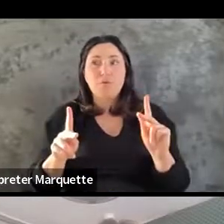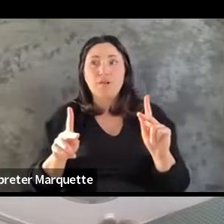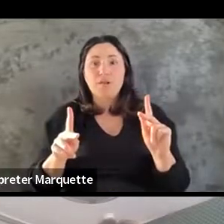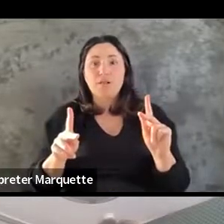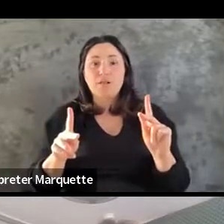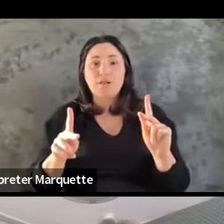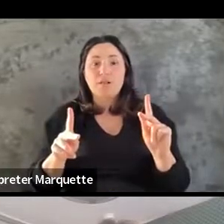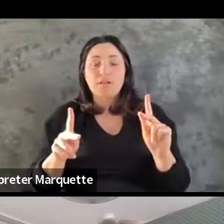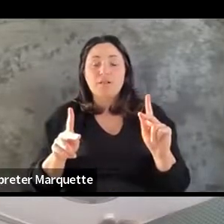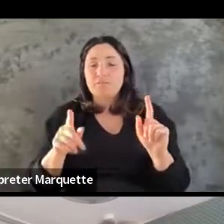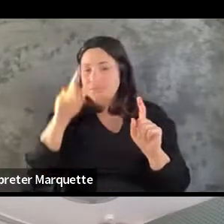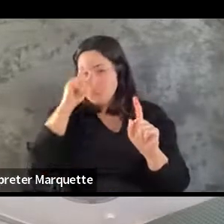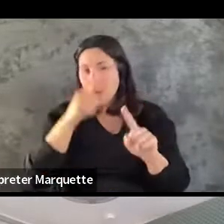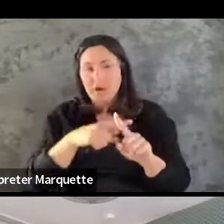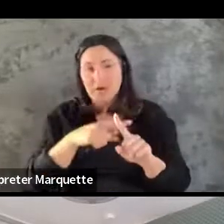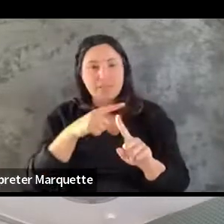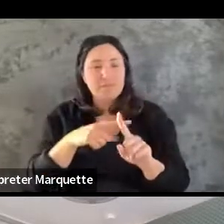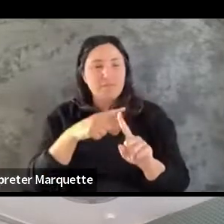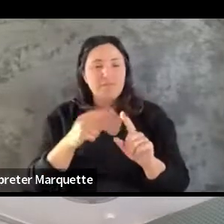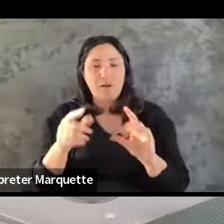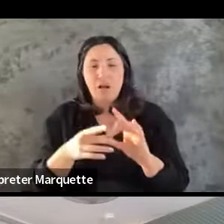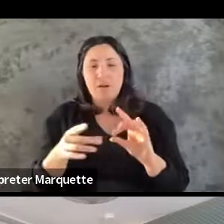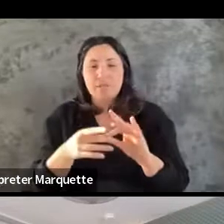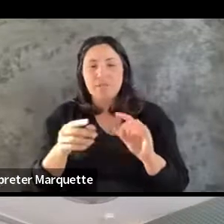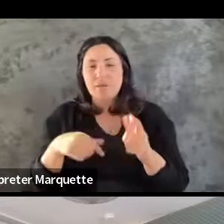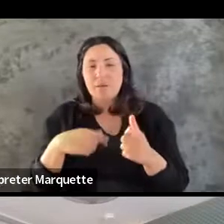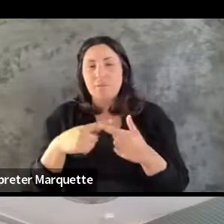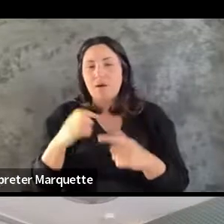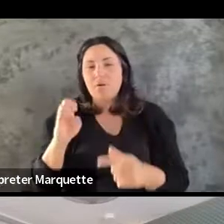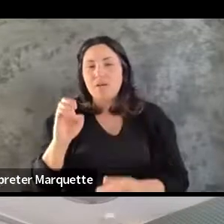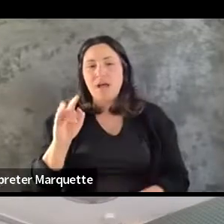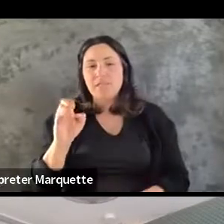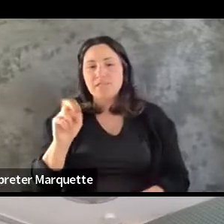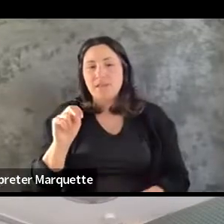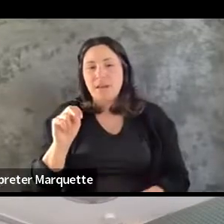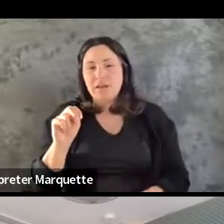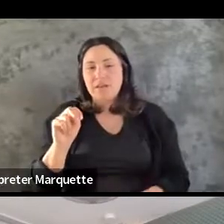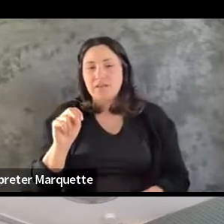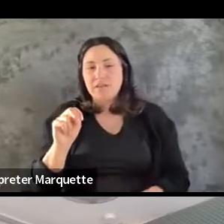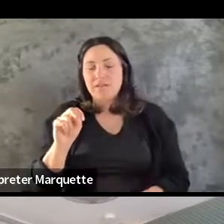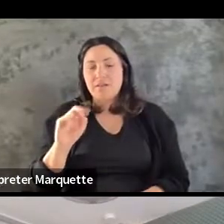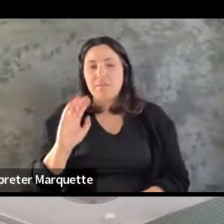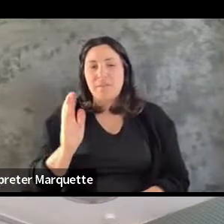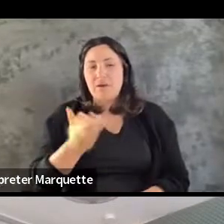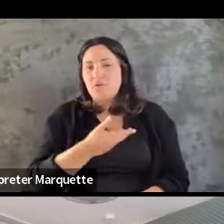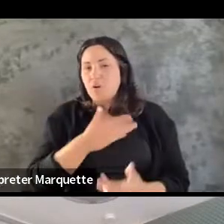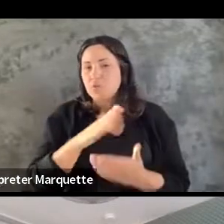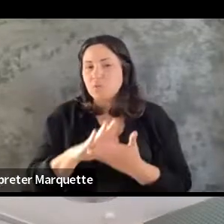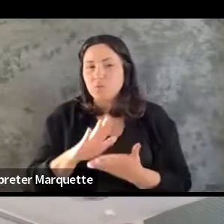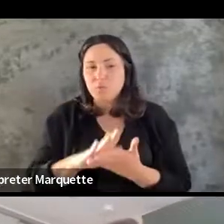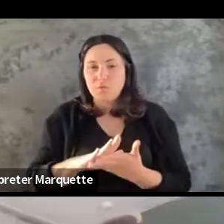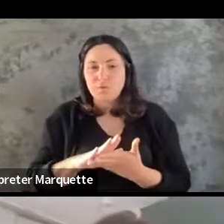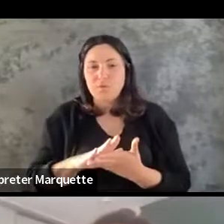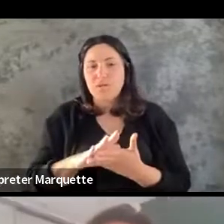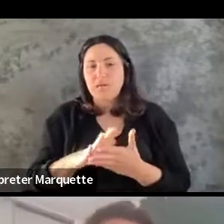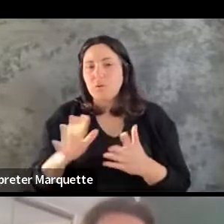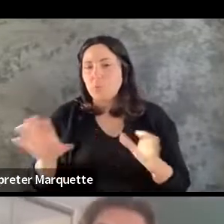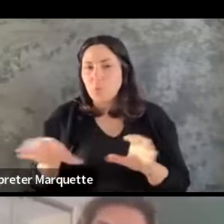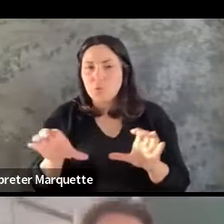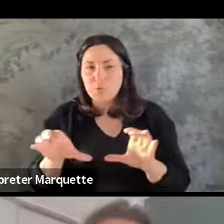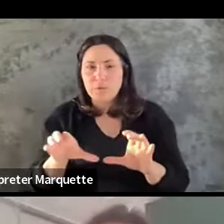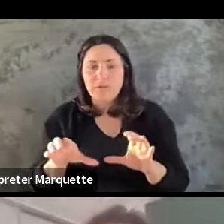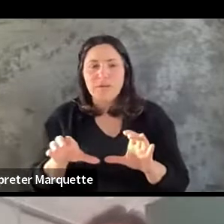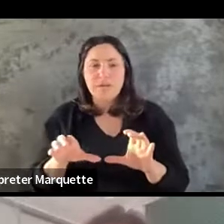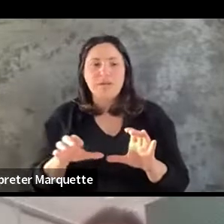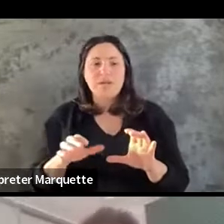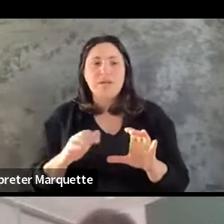99% positive comments about Einstein and about what's being done and the challenges